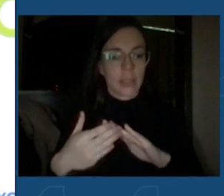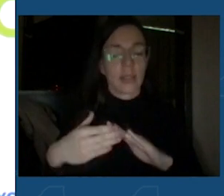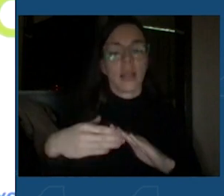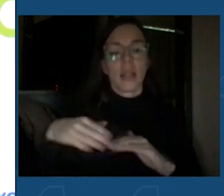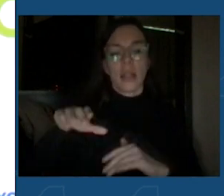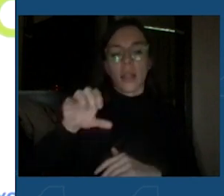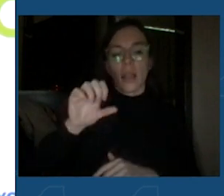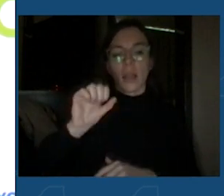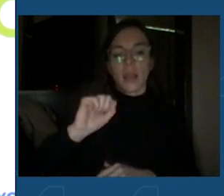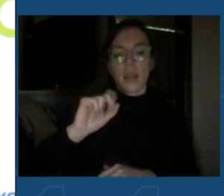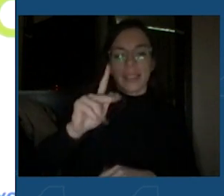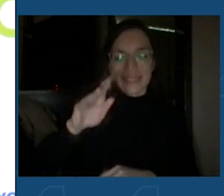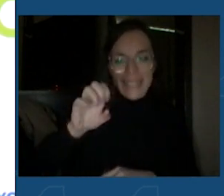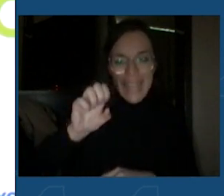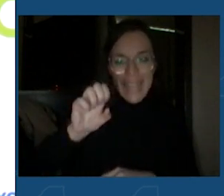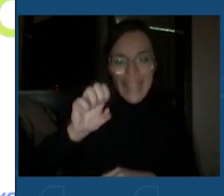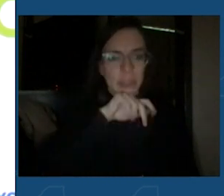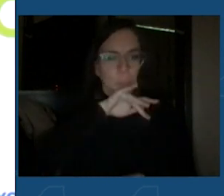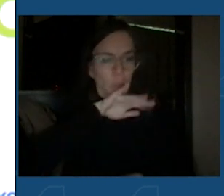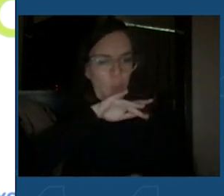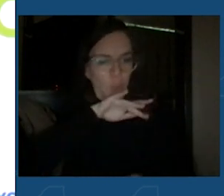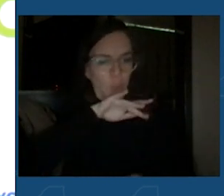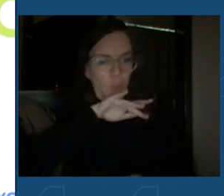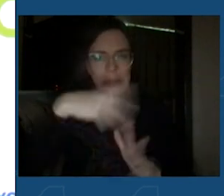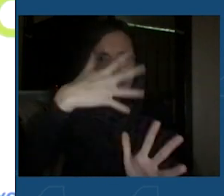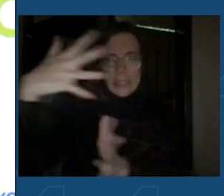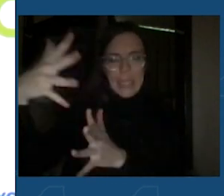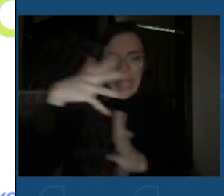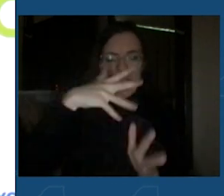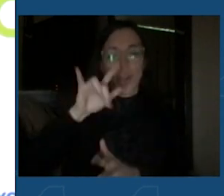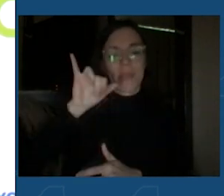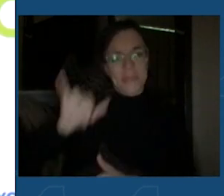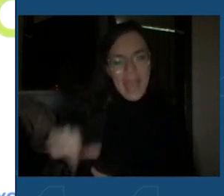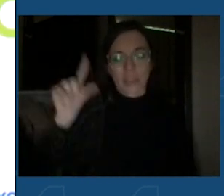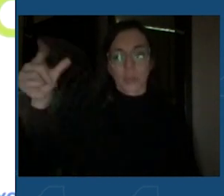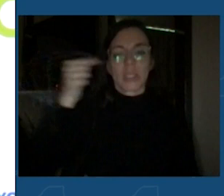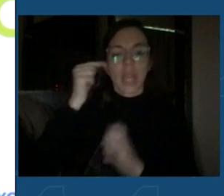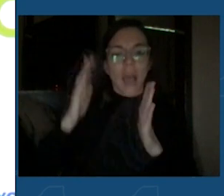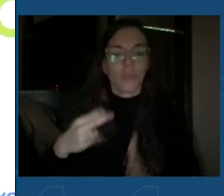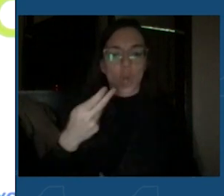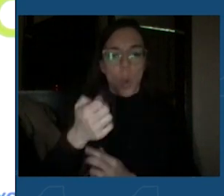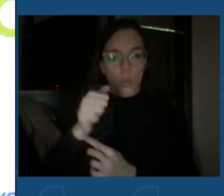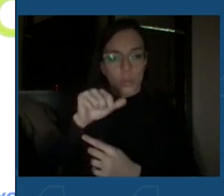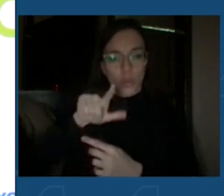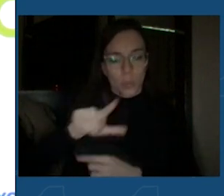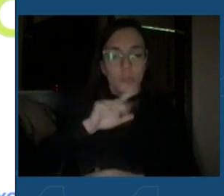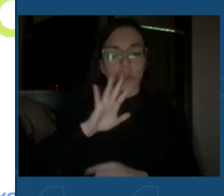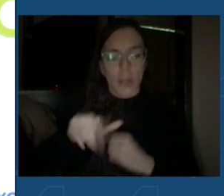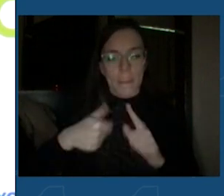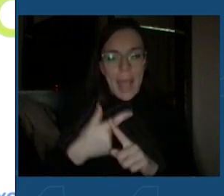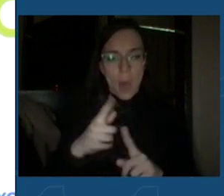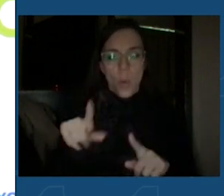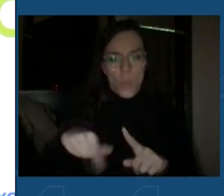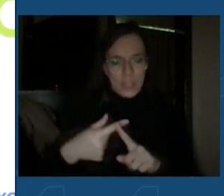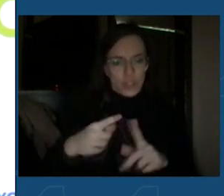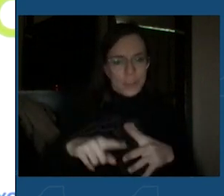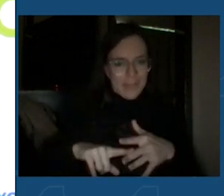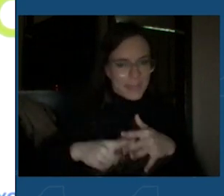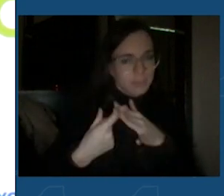the pollutants in the air. And that's what Governor Hochul is talking about when she made this bold initiative of not